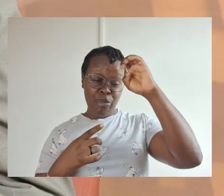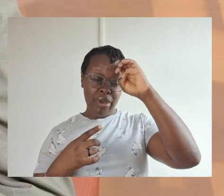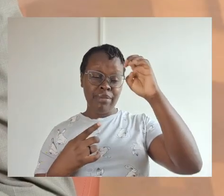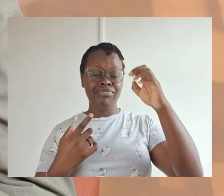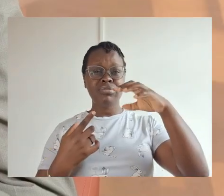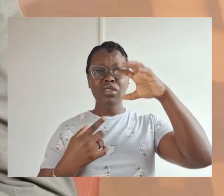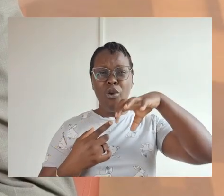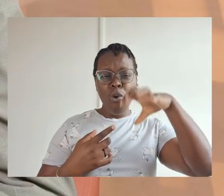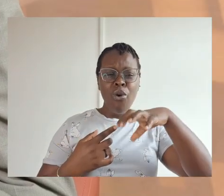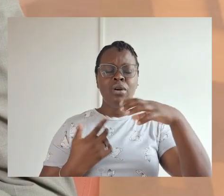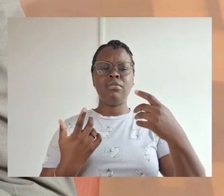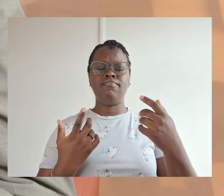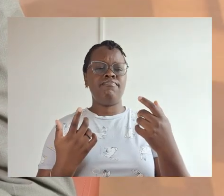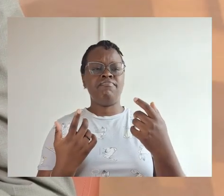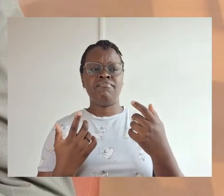Ethiopia, Congo,